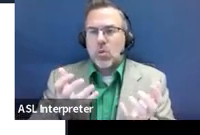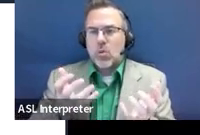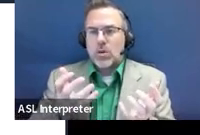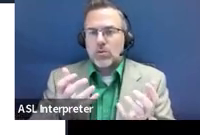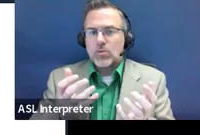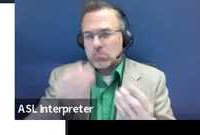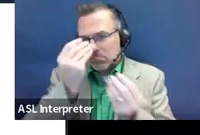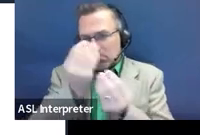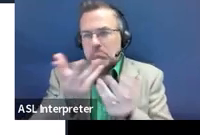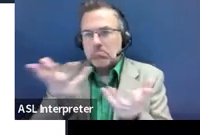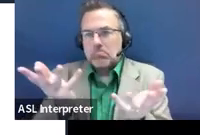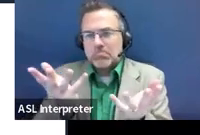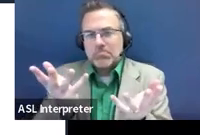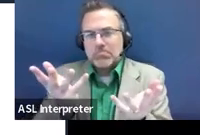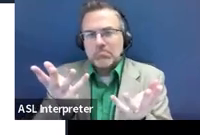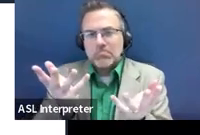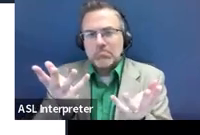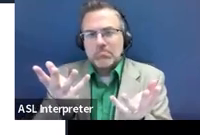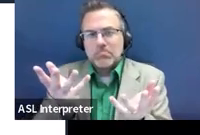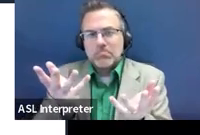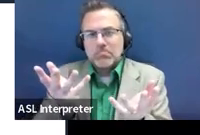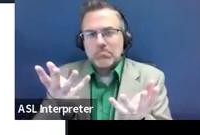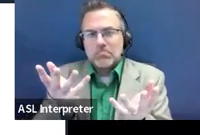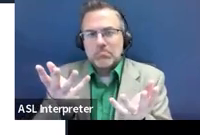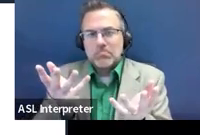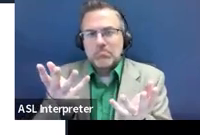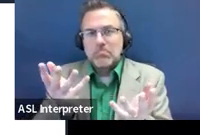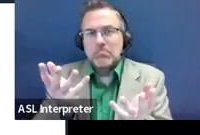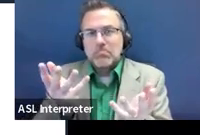be specific about that.